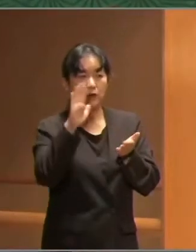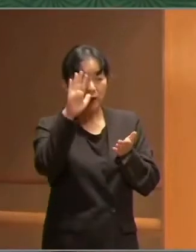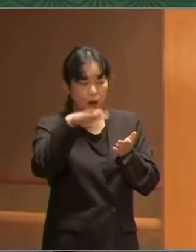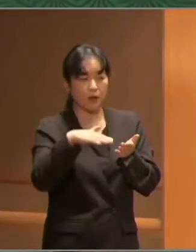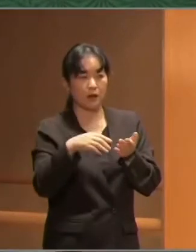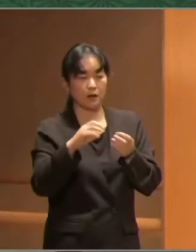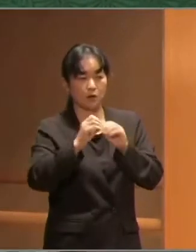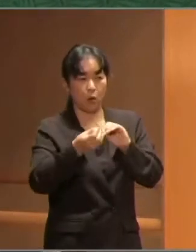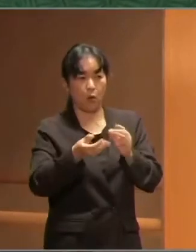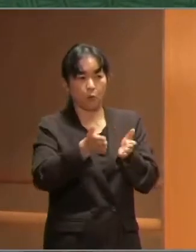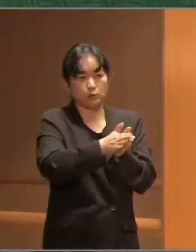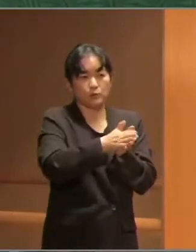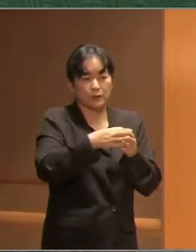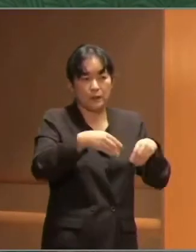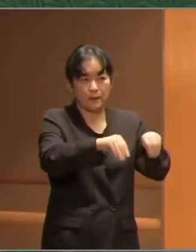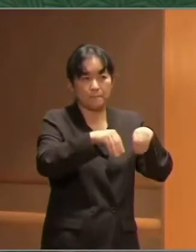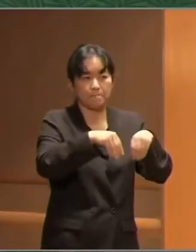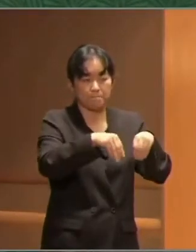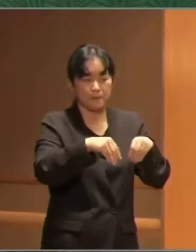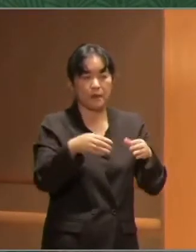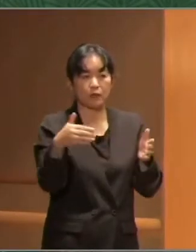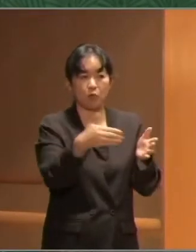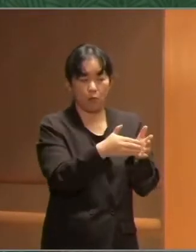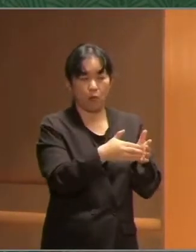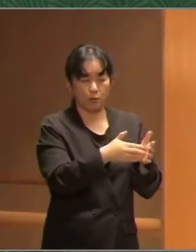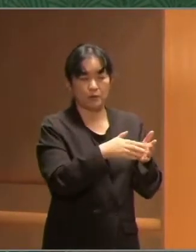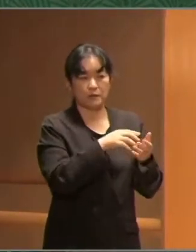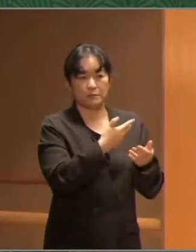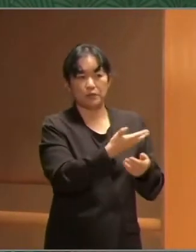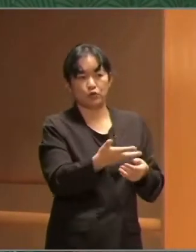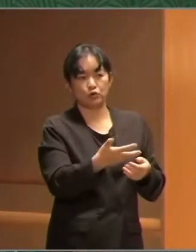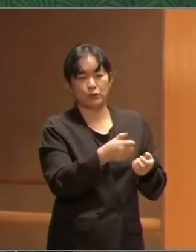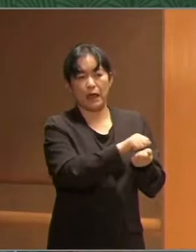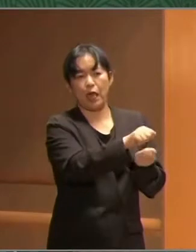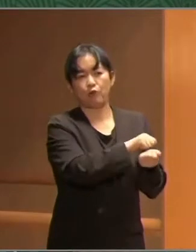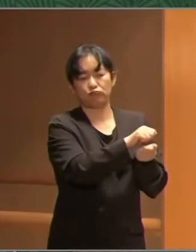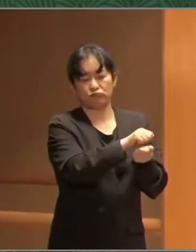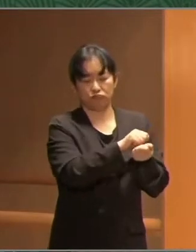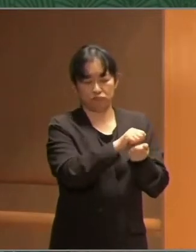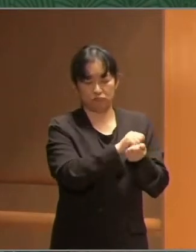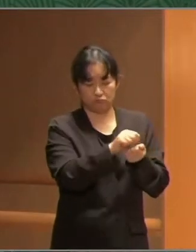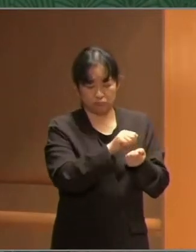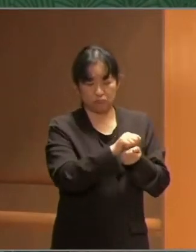then dye it and then put it in the water for washing.